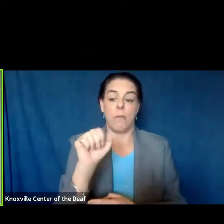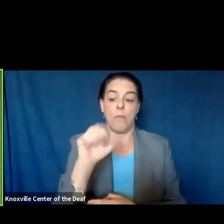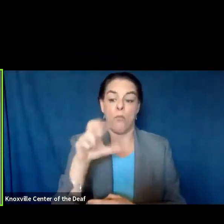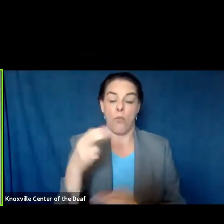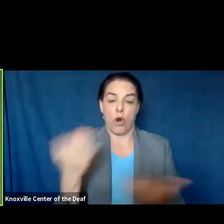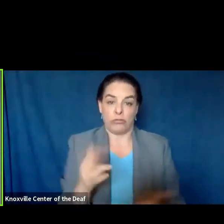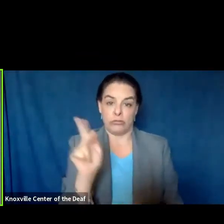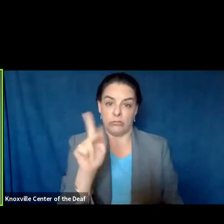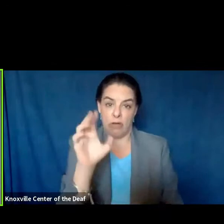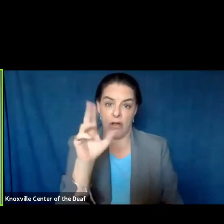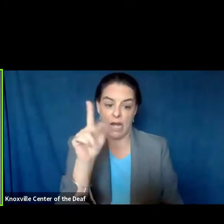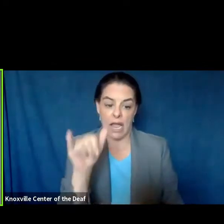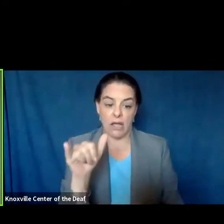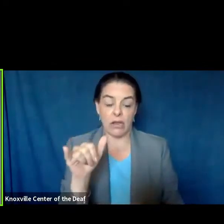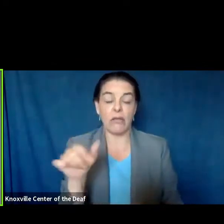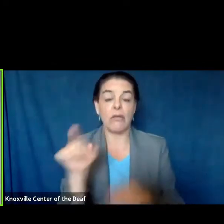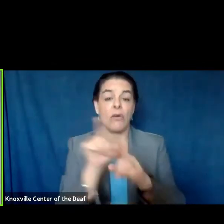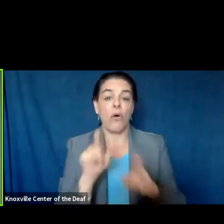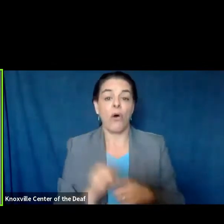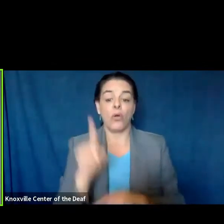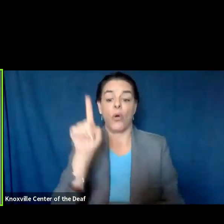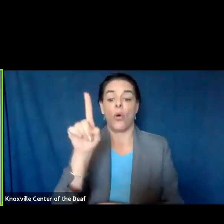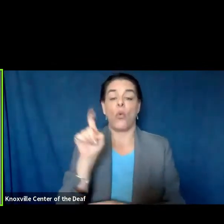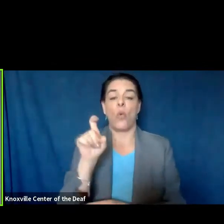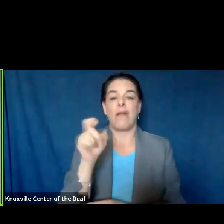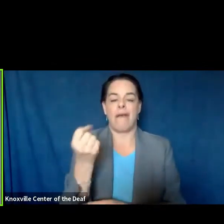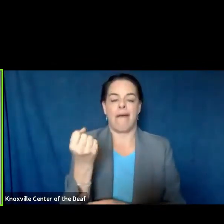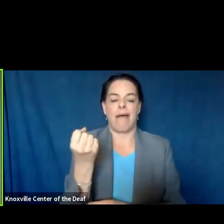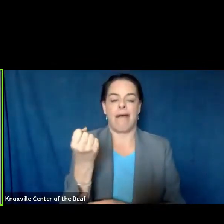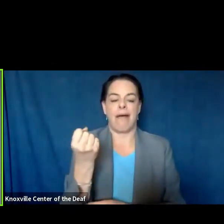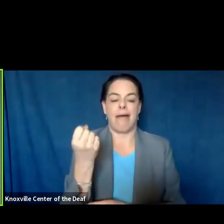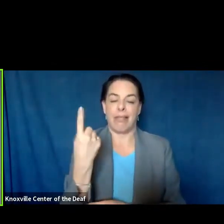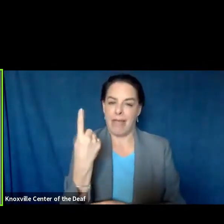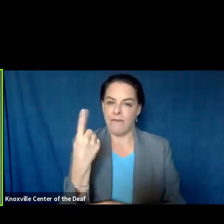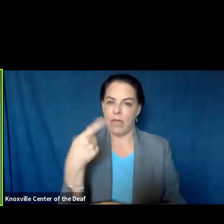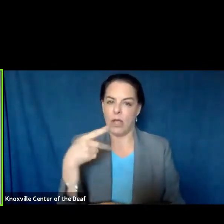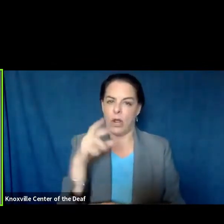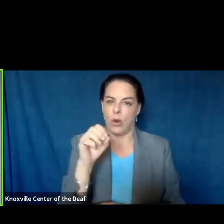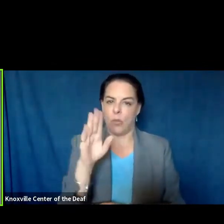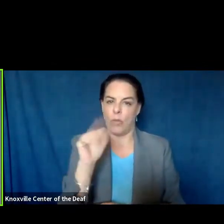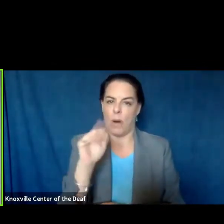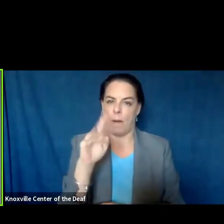March. Additionally, we have 111 probable cases,